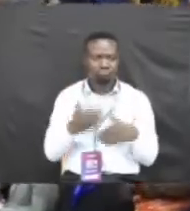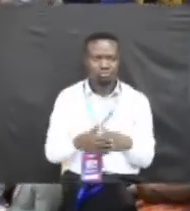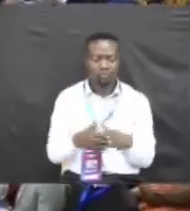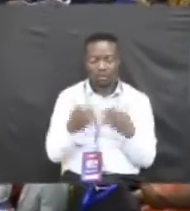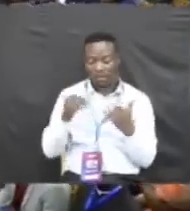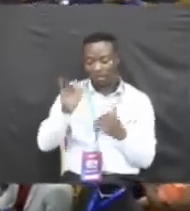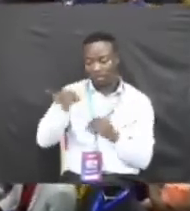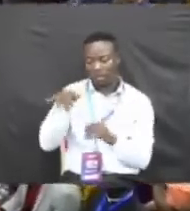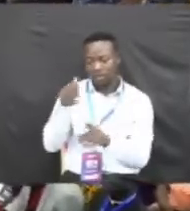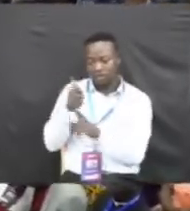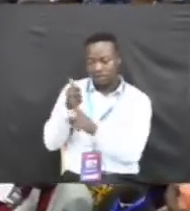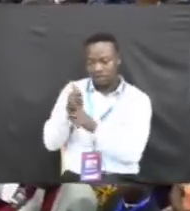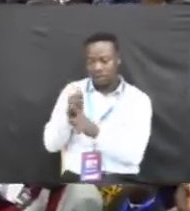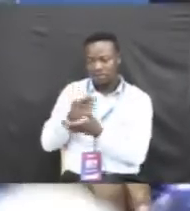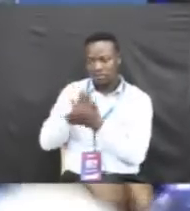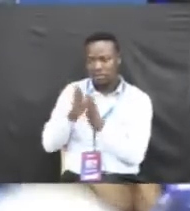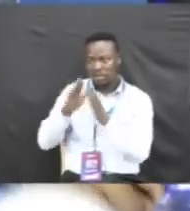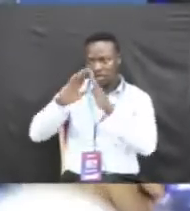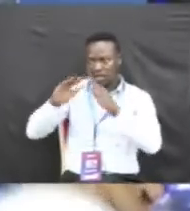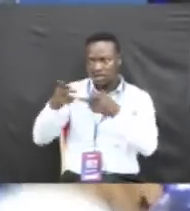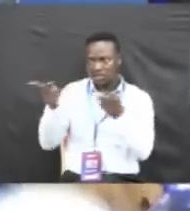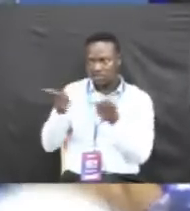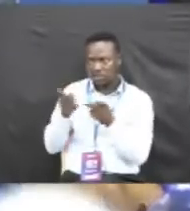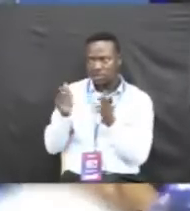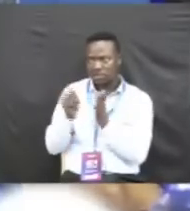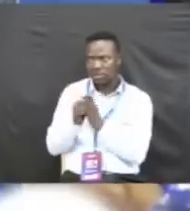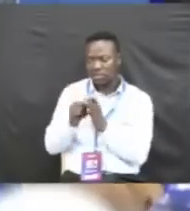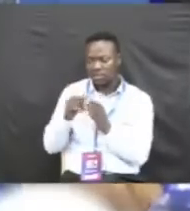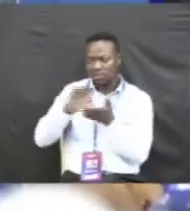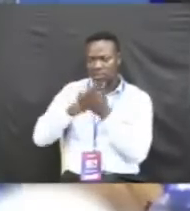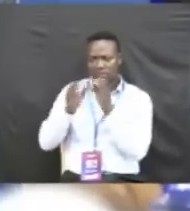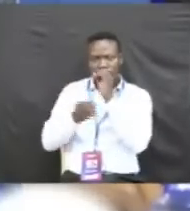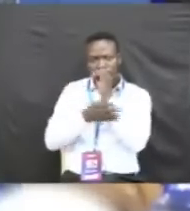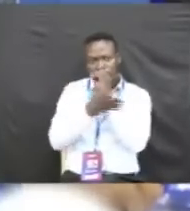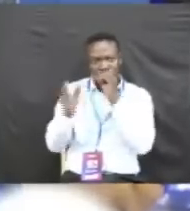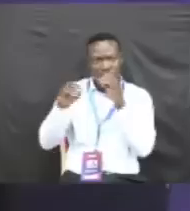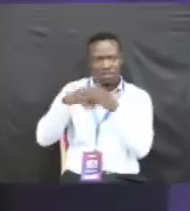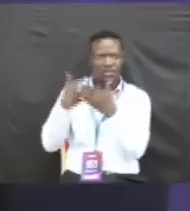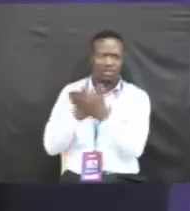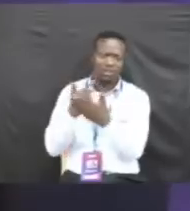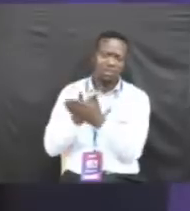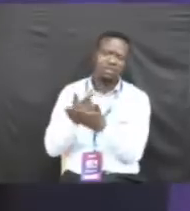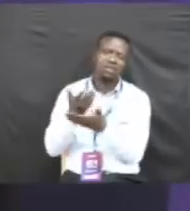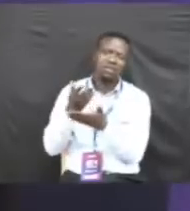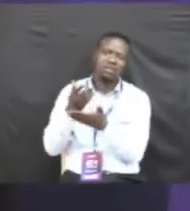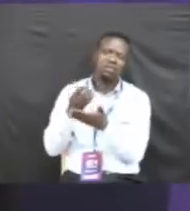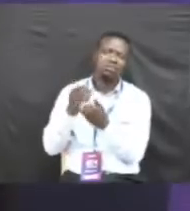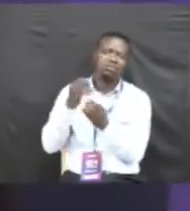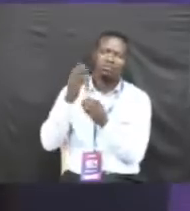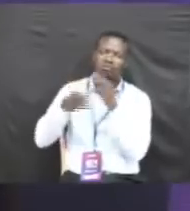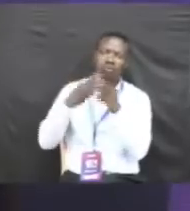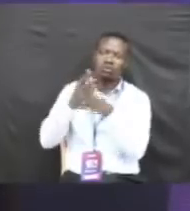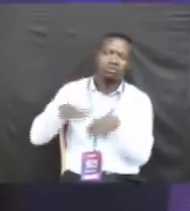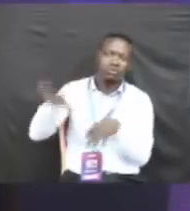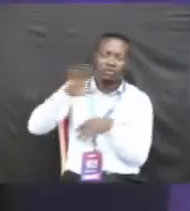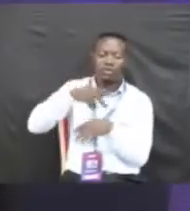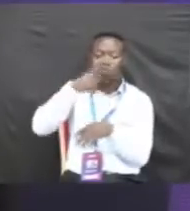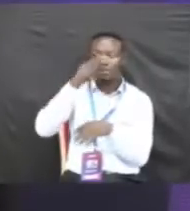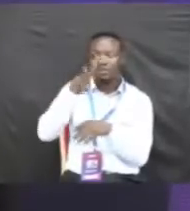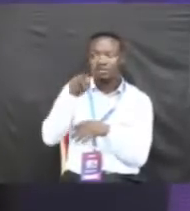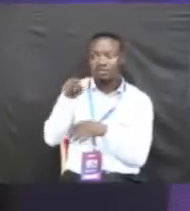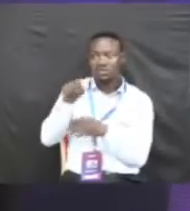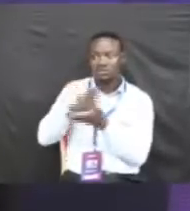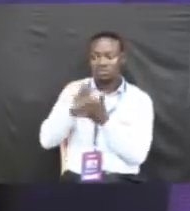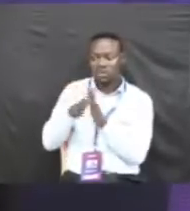which has become a household name in media ministry in Ghana today. Pent TV has become a